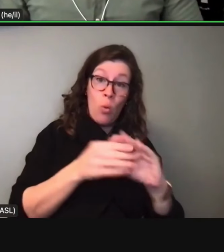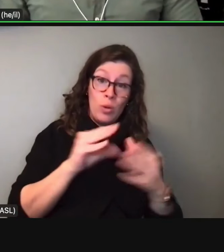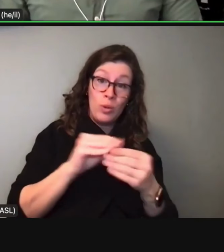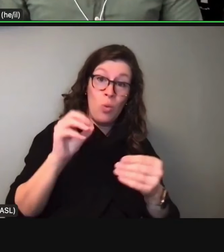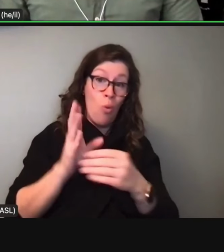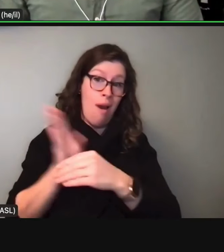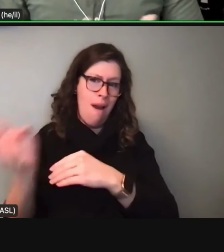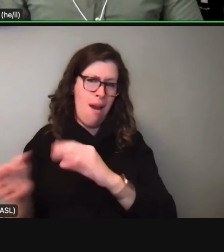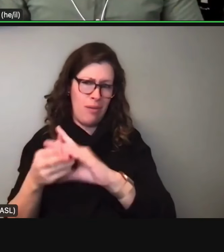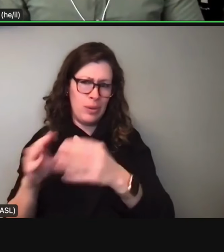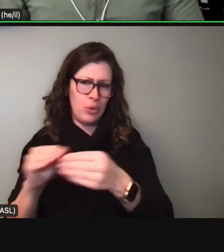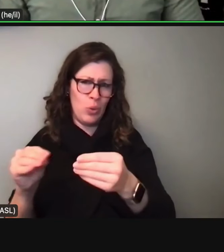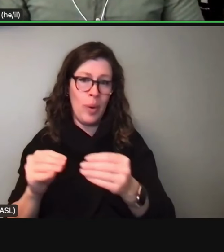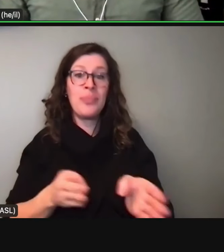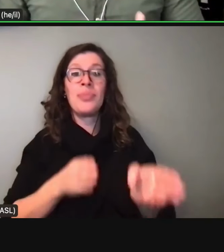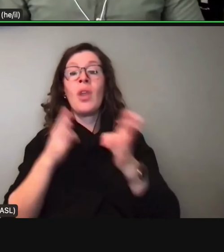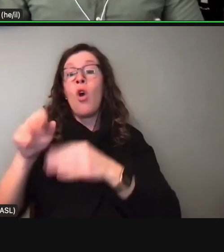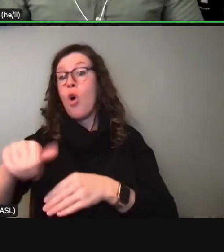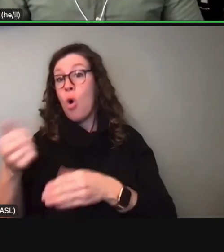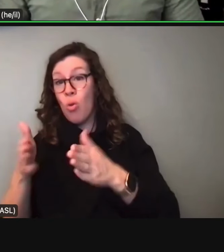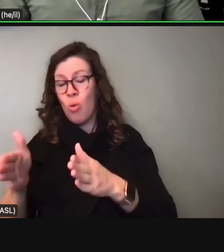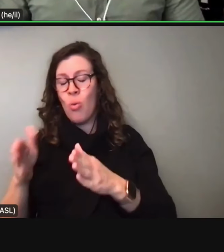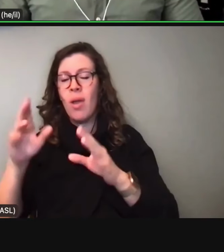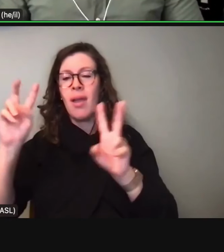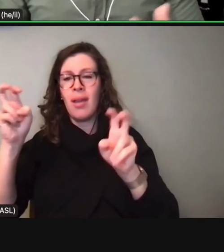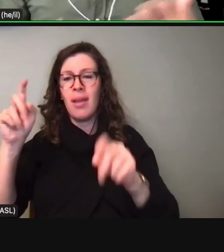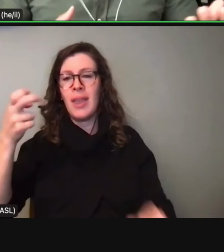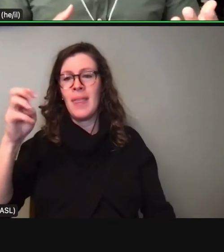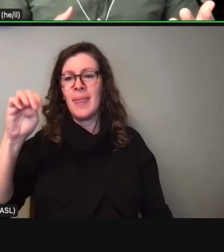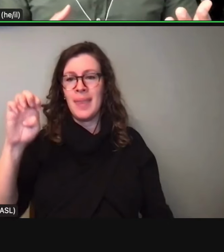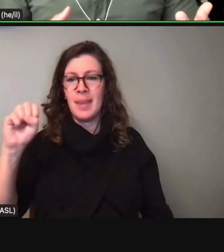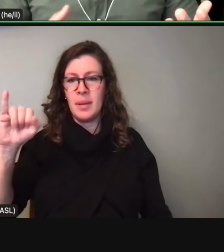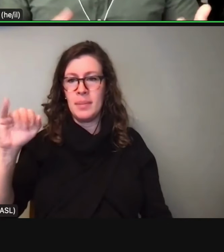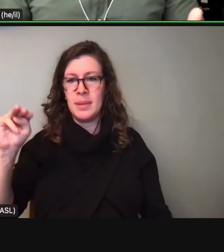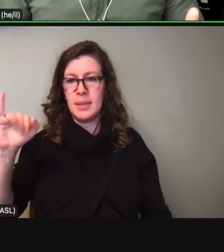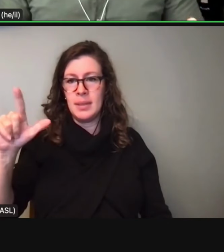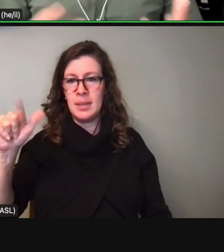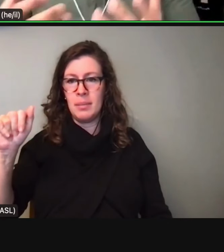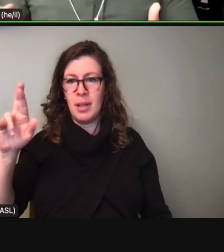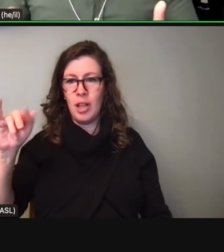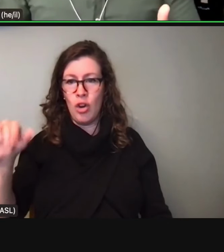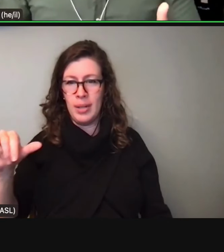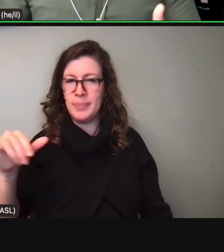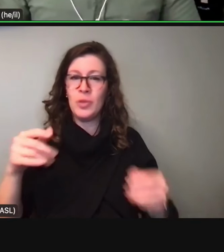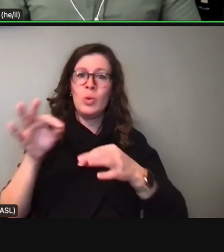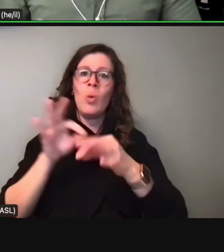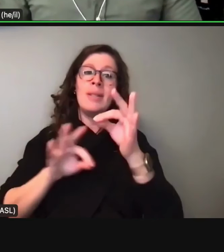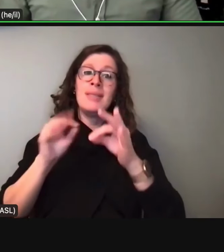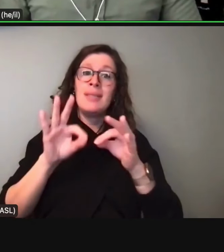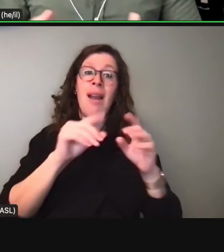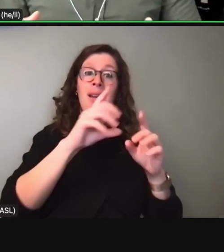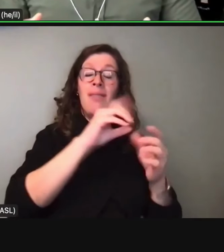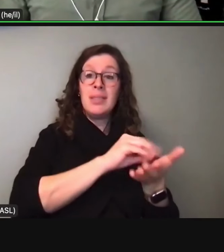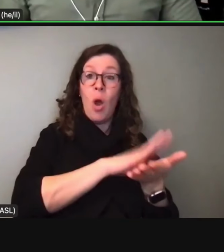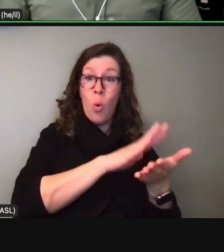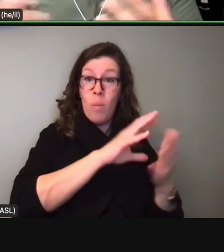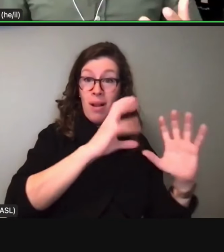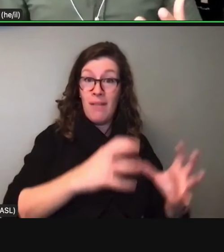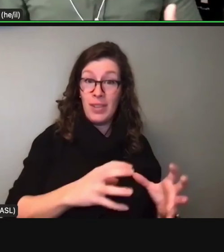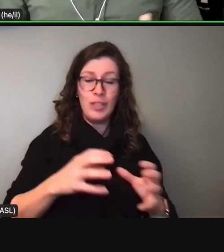we did that was using theme similarity, which relies on, instead of document classification, word embeddings, which are